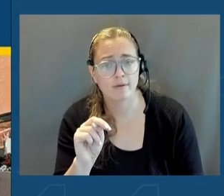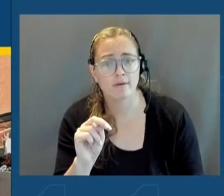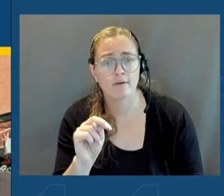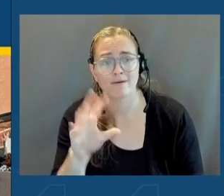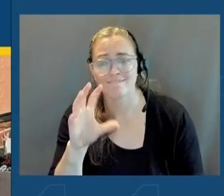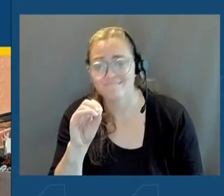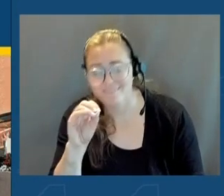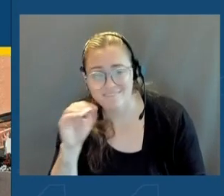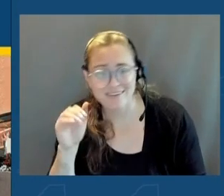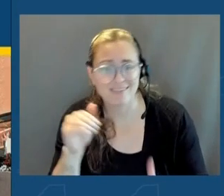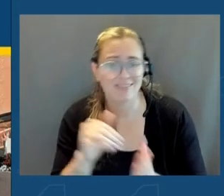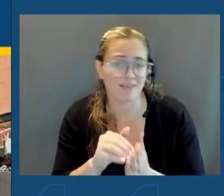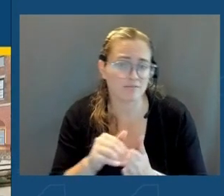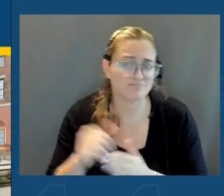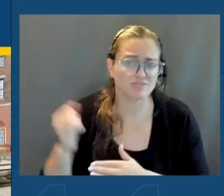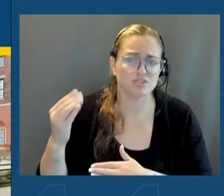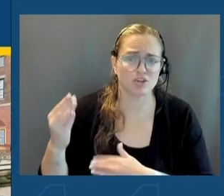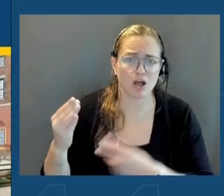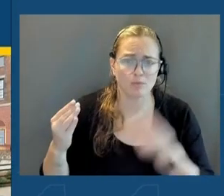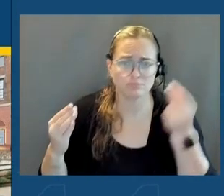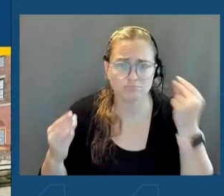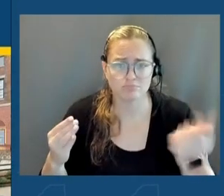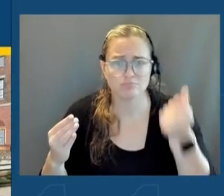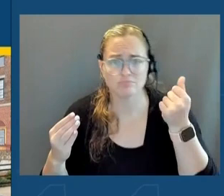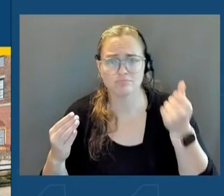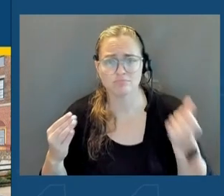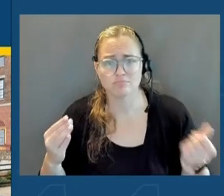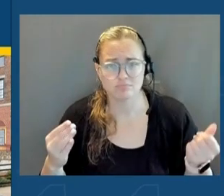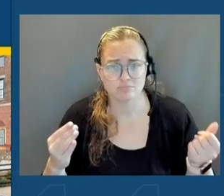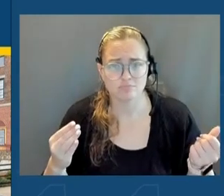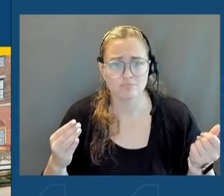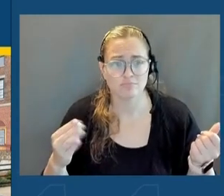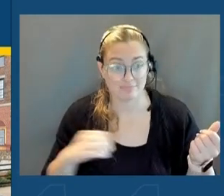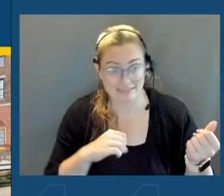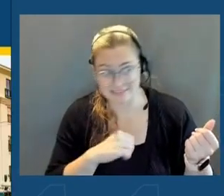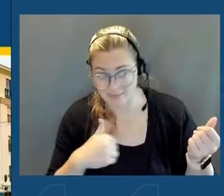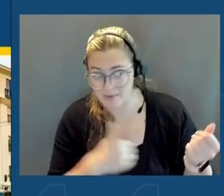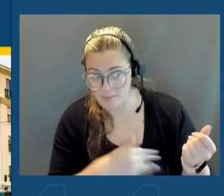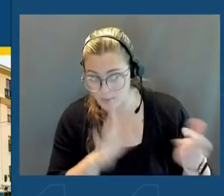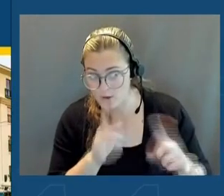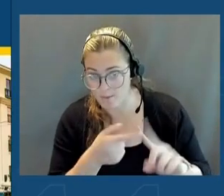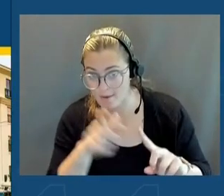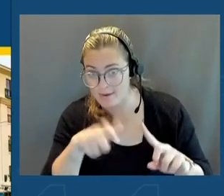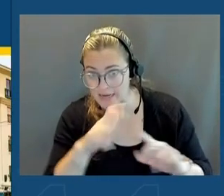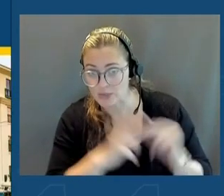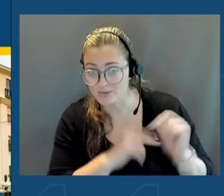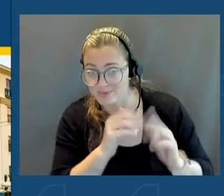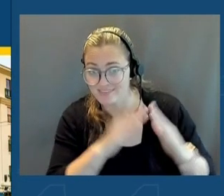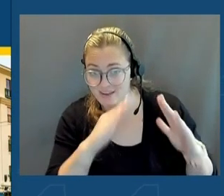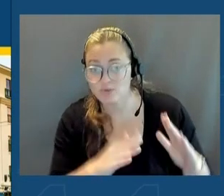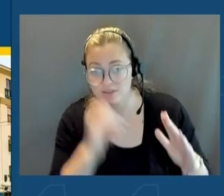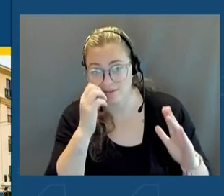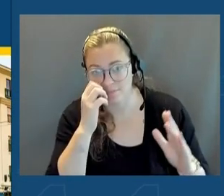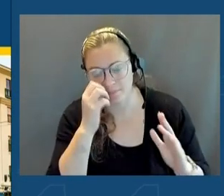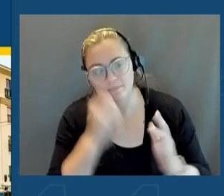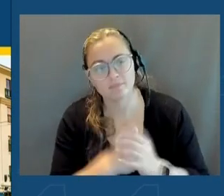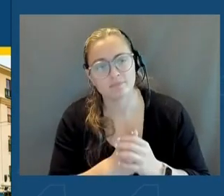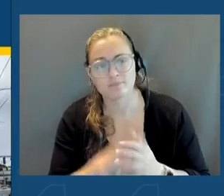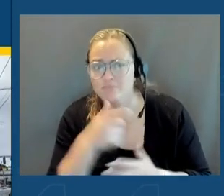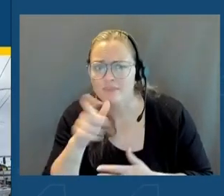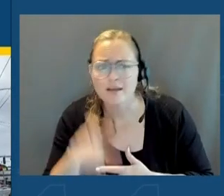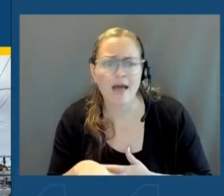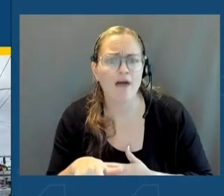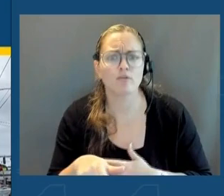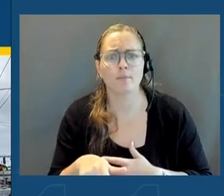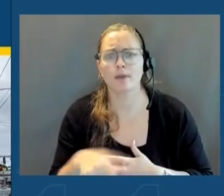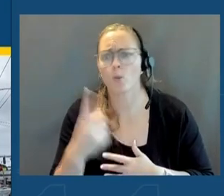50,000 jobs, right, Bill? Right, assembly member? We talked about the need to build housing. It doesn't have to be all one kind